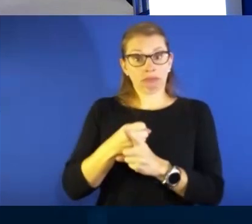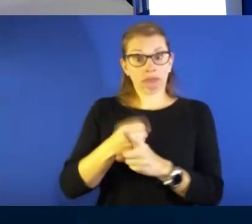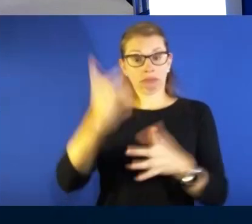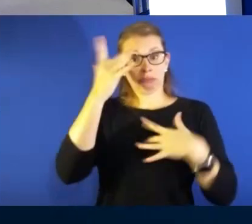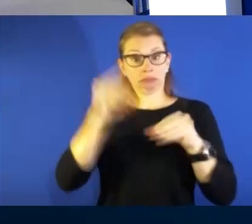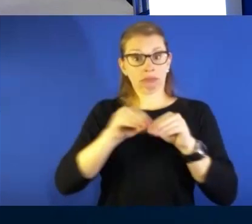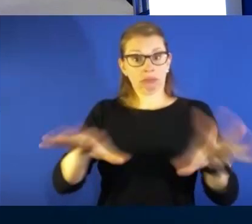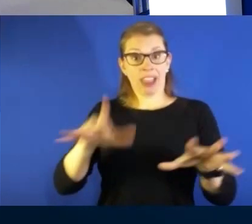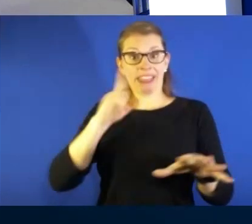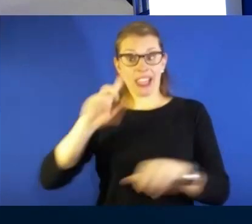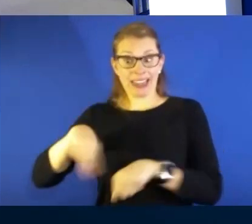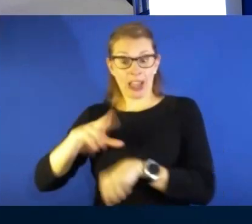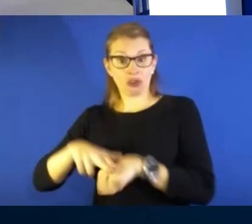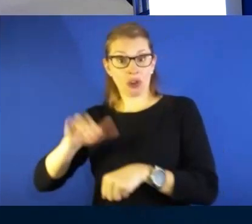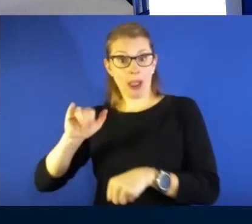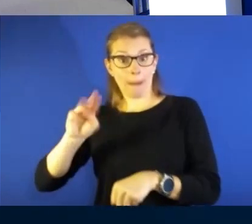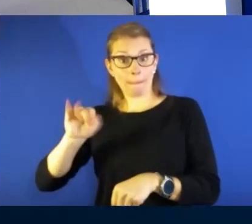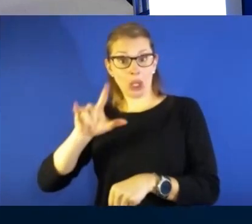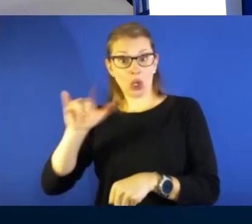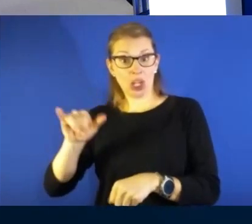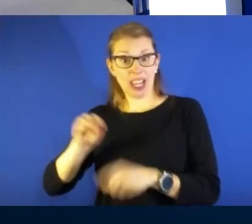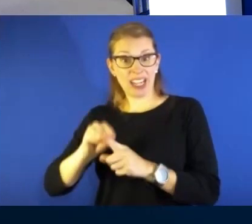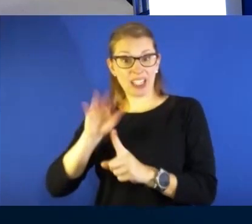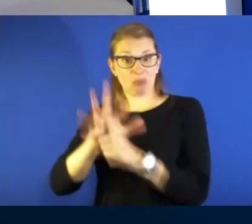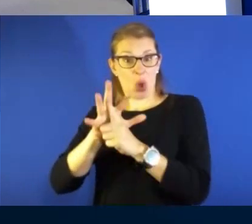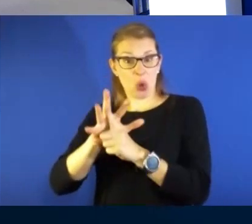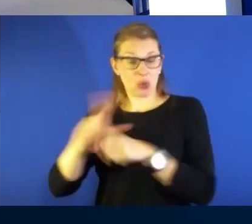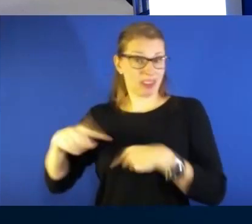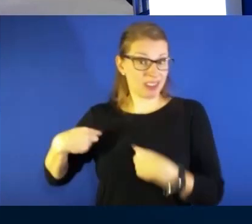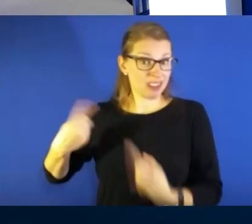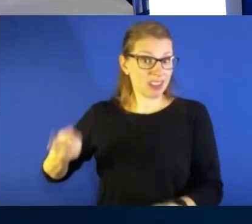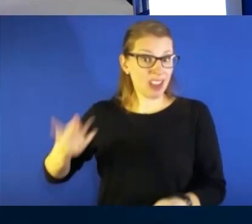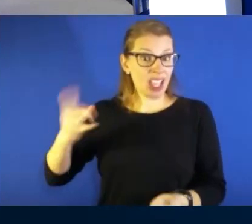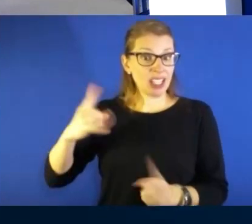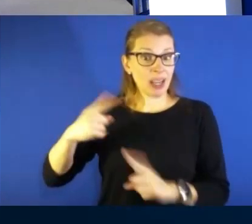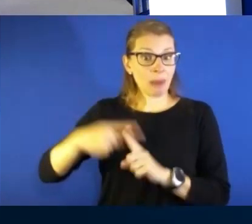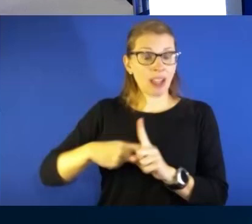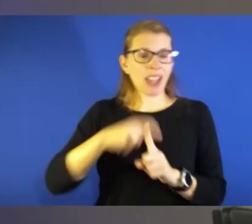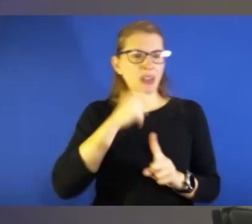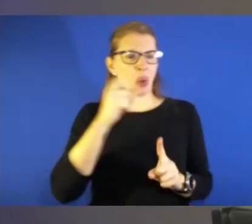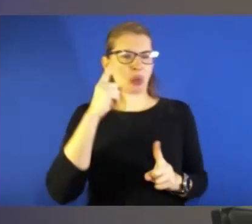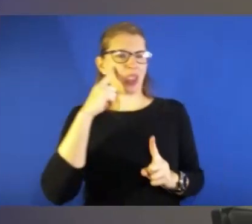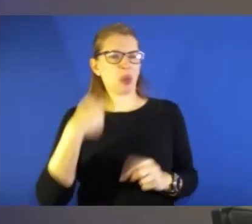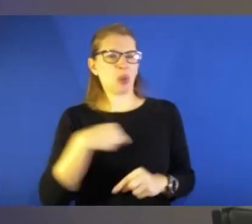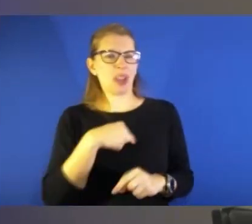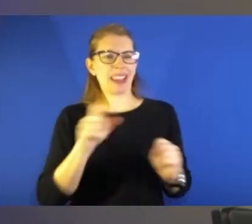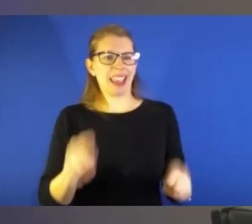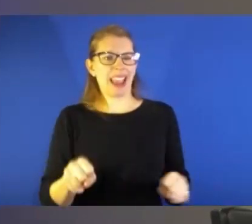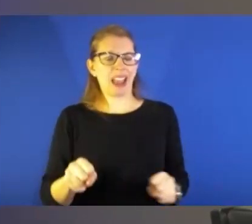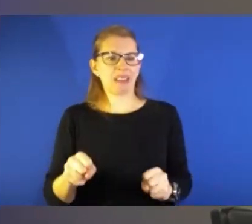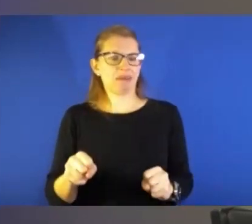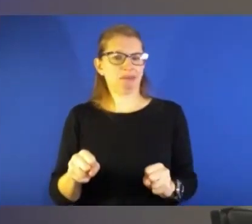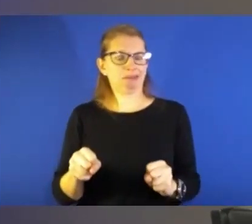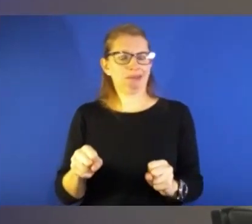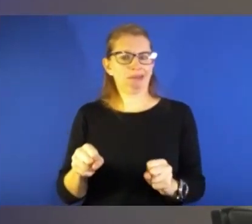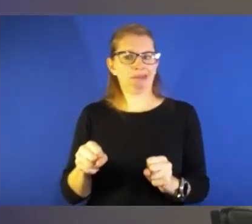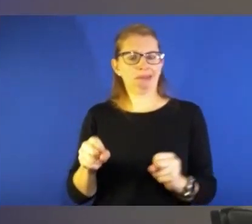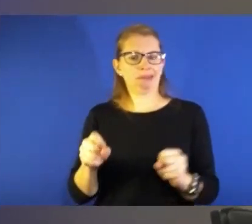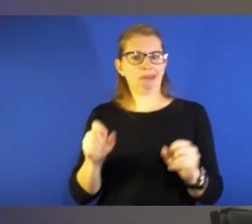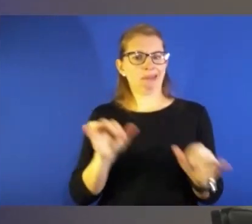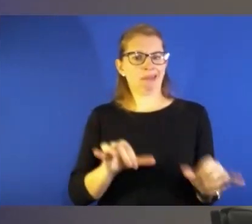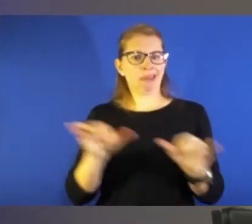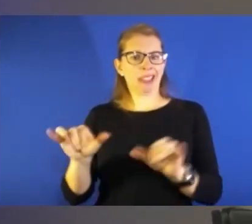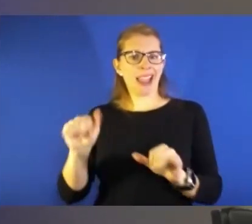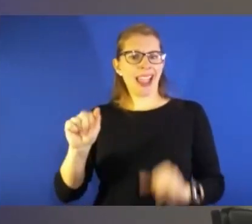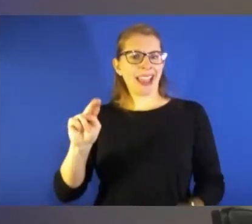been exposed at some point during this time? I don't think that we can draw any correlation to what the antibody test is showing as